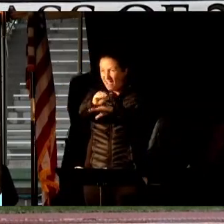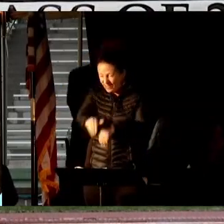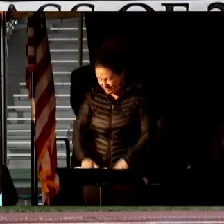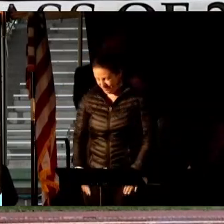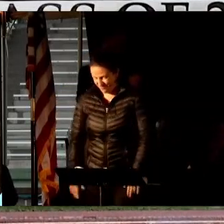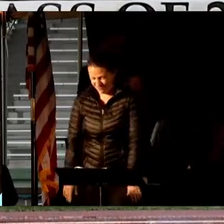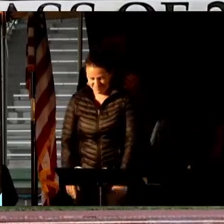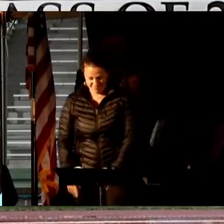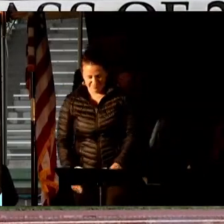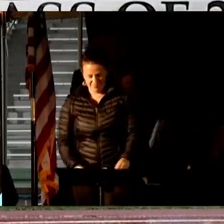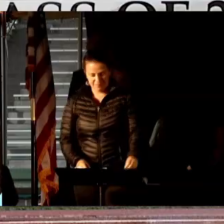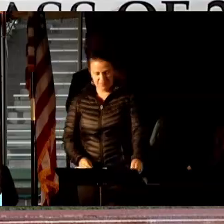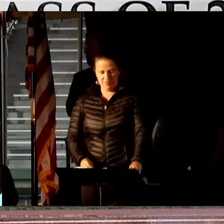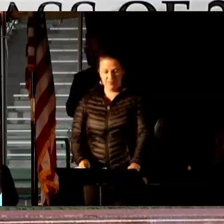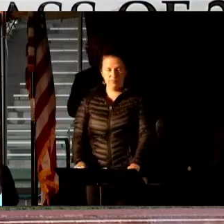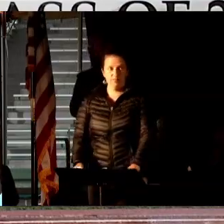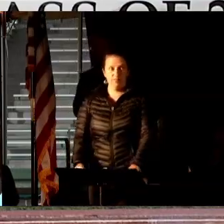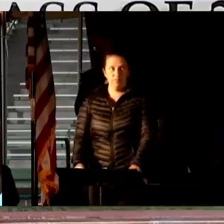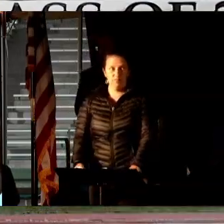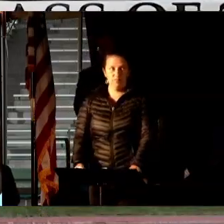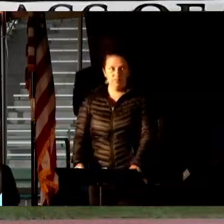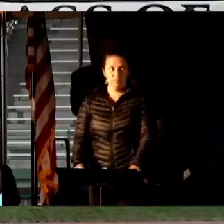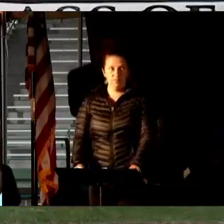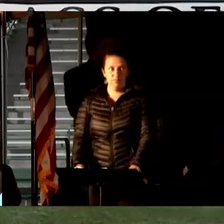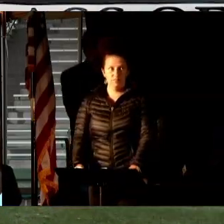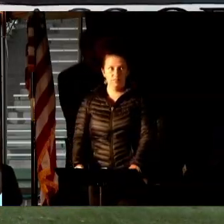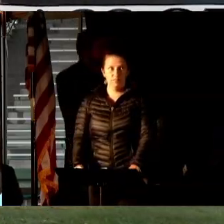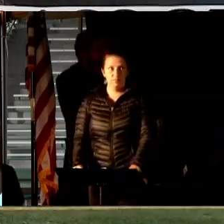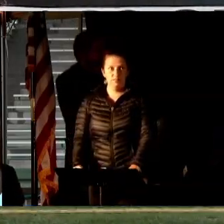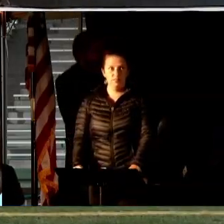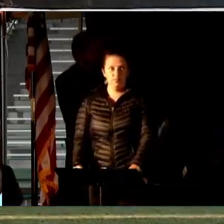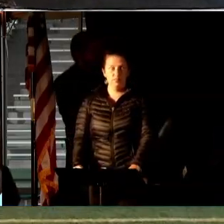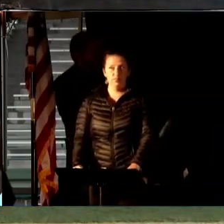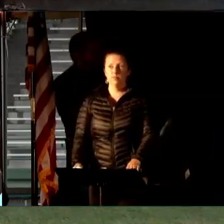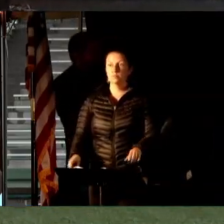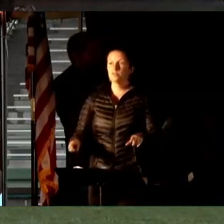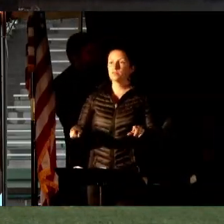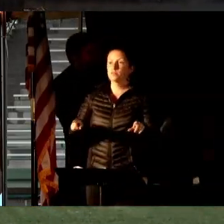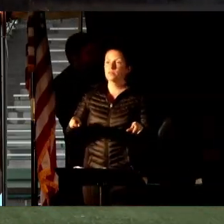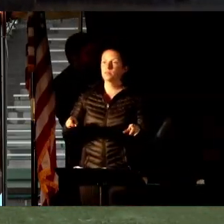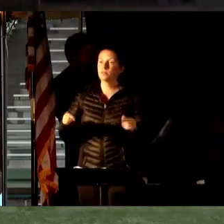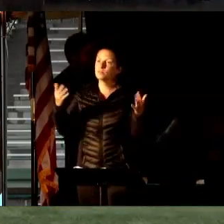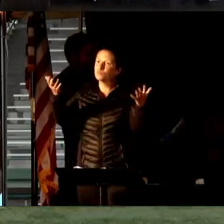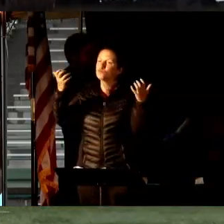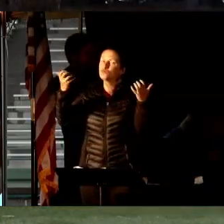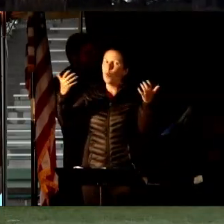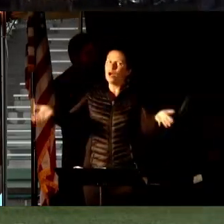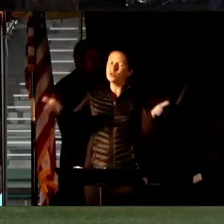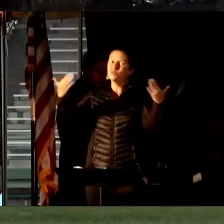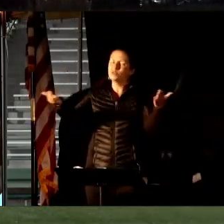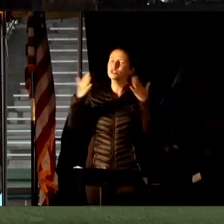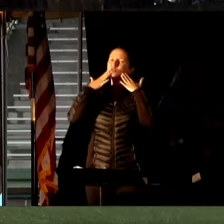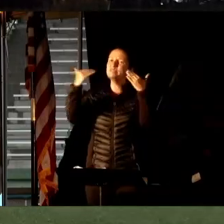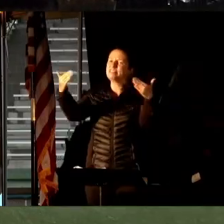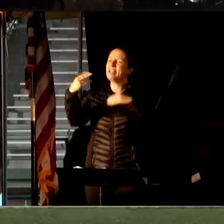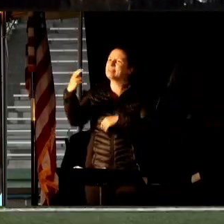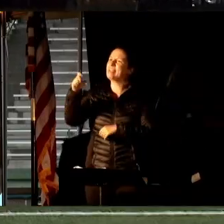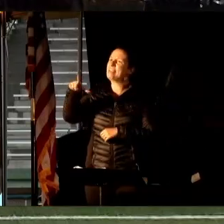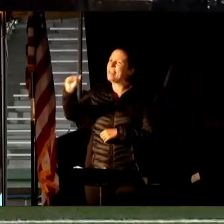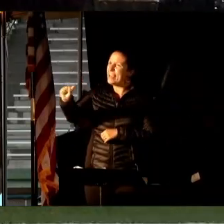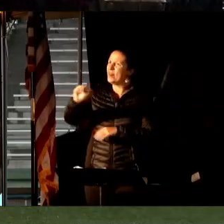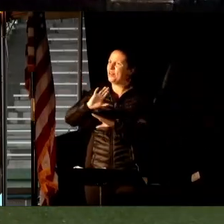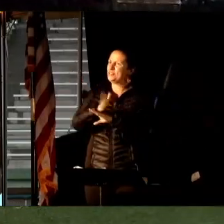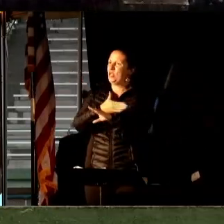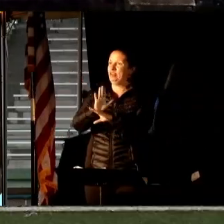And finally, for the last time, let's get the Gila High graduates to sing the Gila song one more time from the